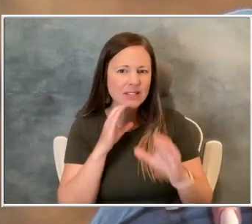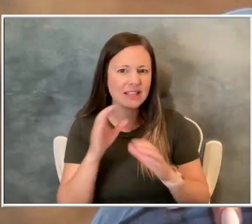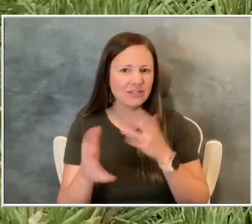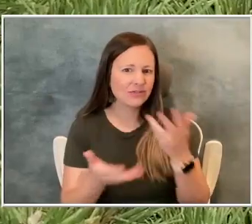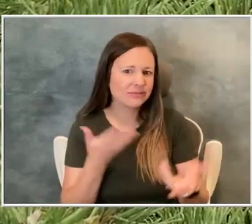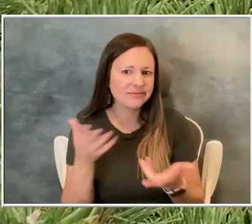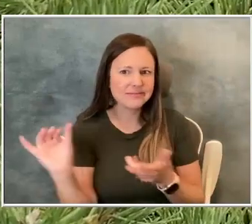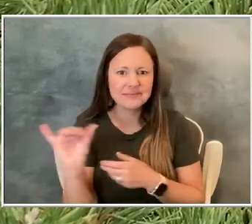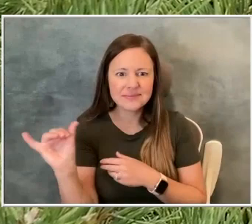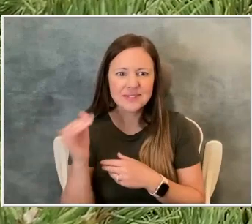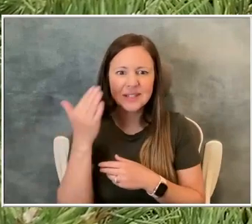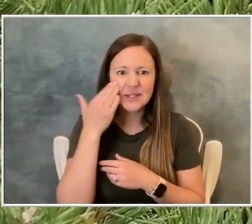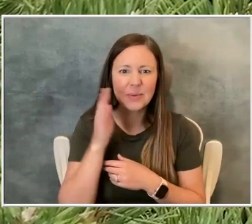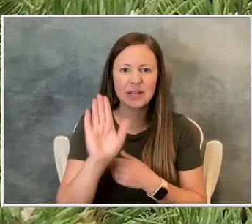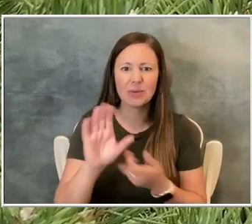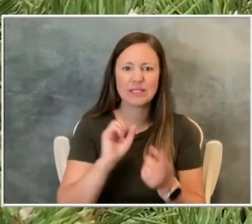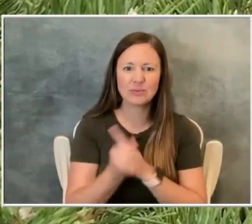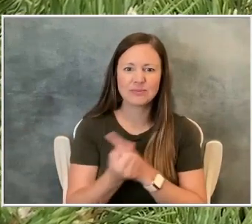your circumstances?